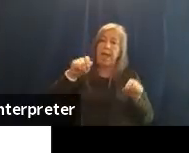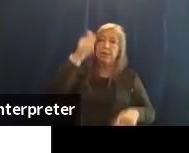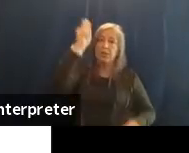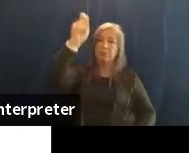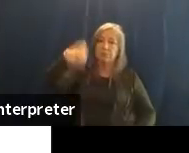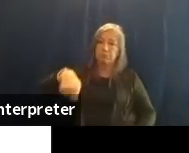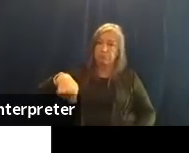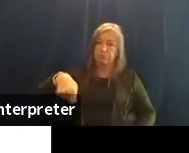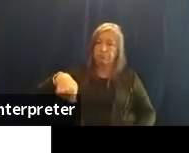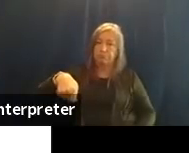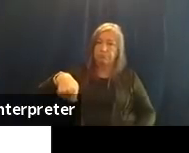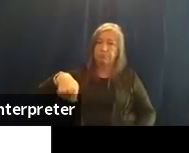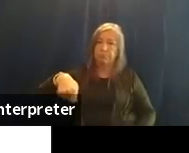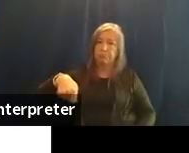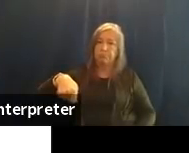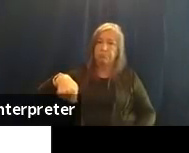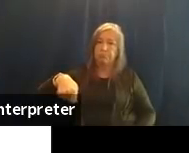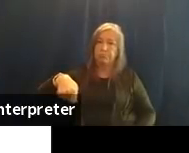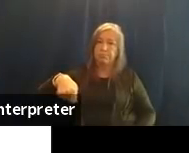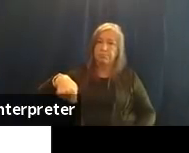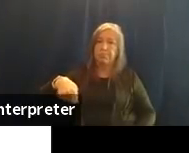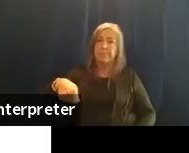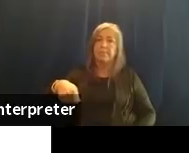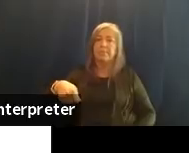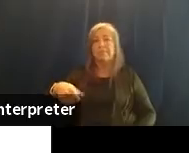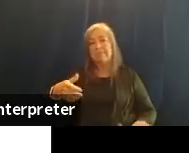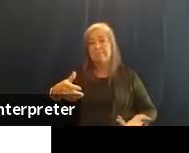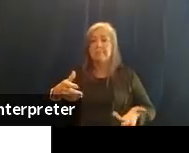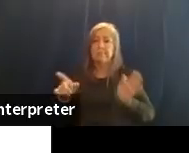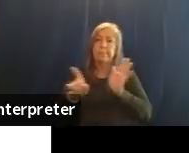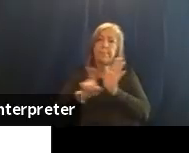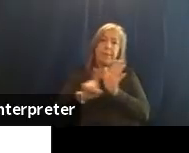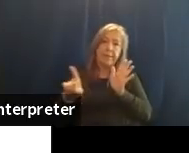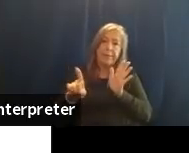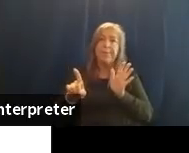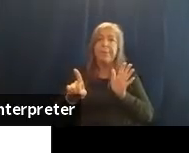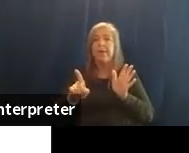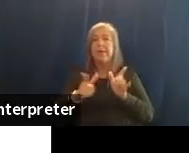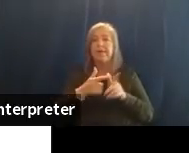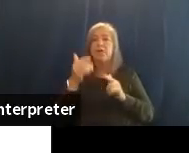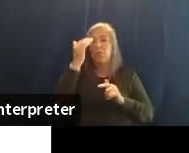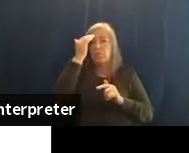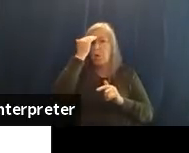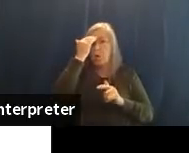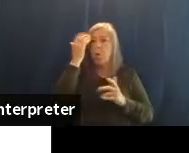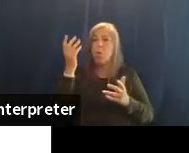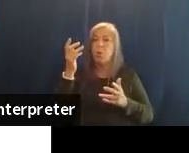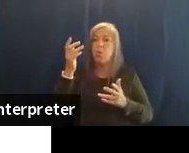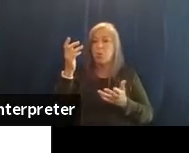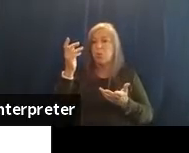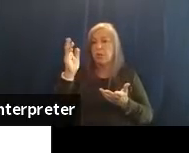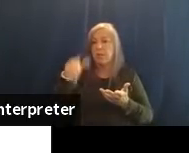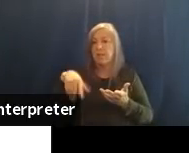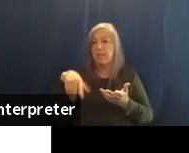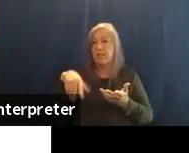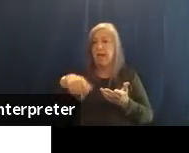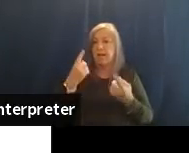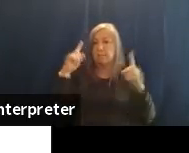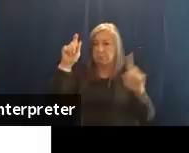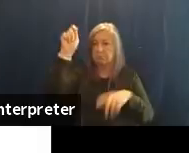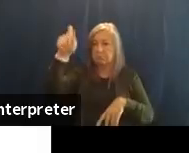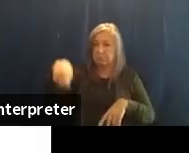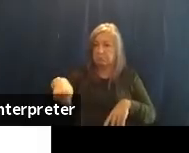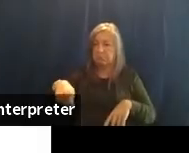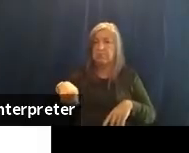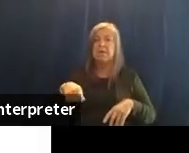And once you hear that beep, you know that it's been entered into the system. And that will help us with contact tracing. So if